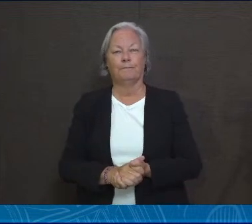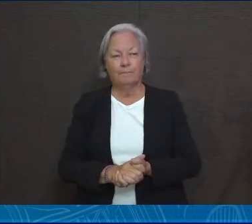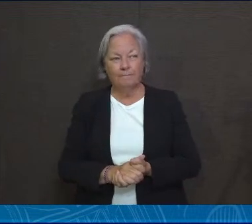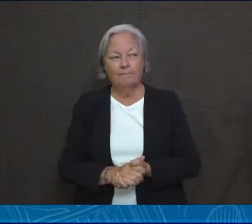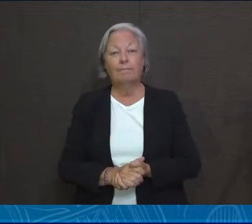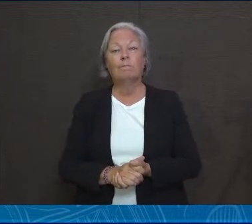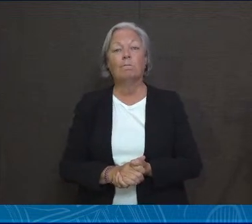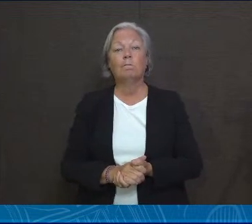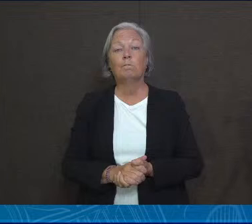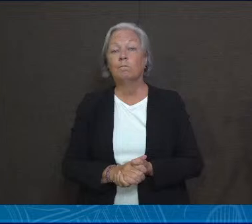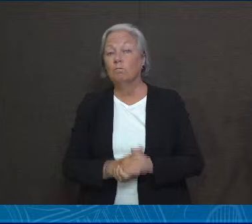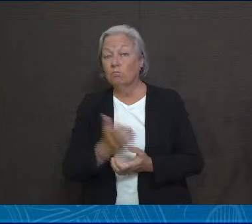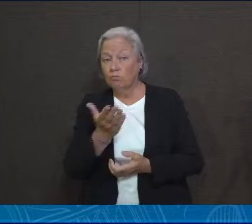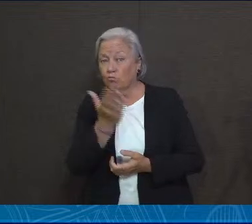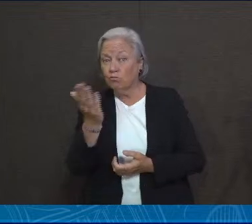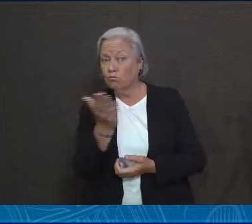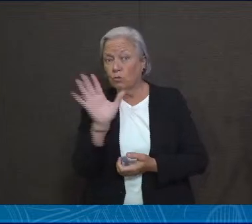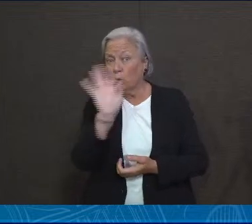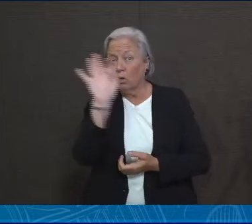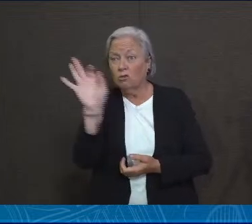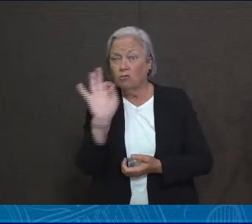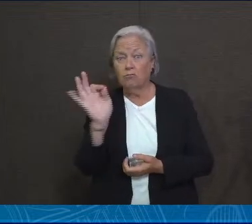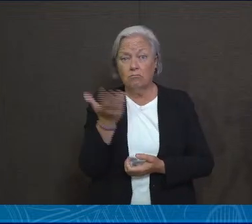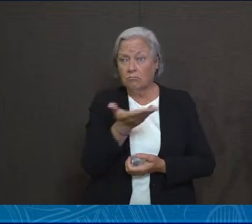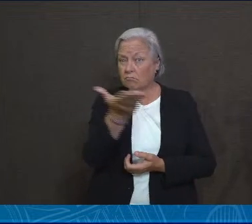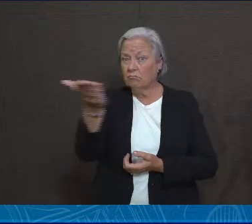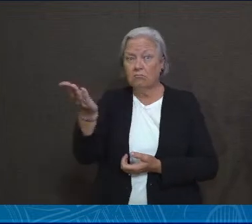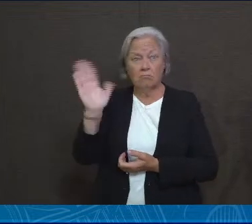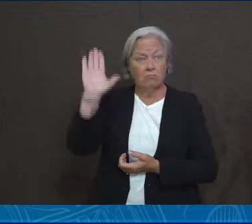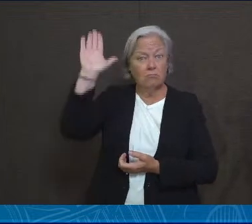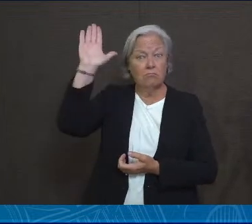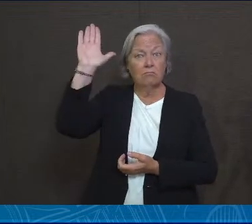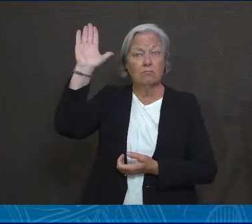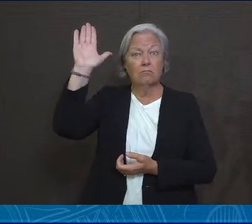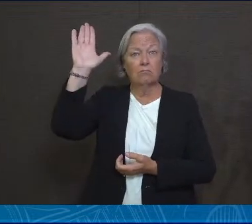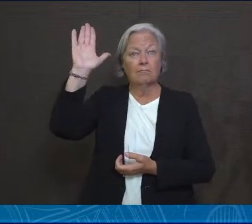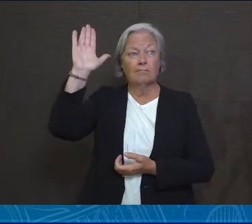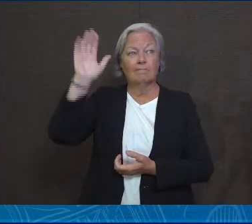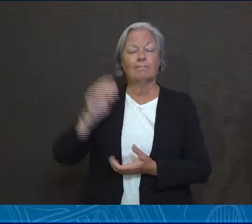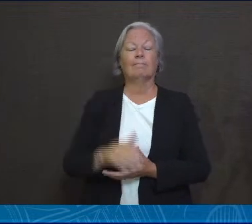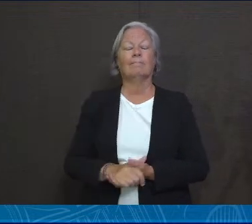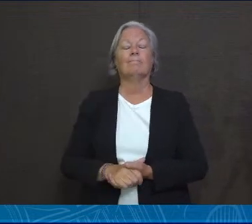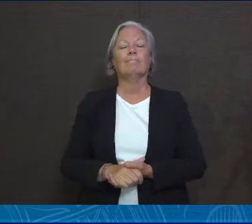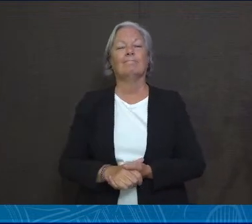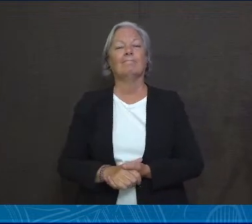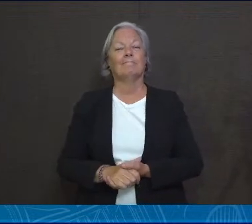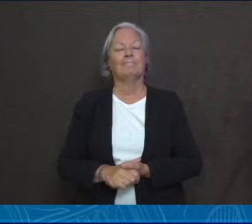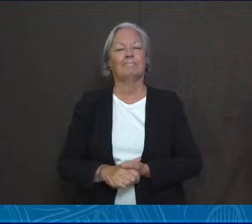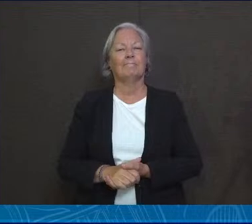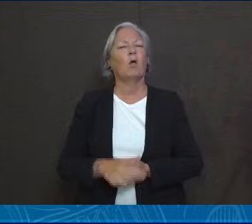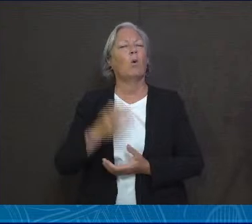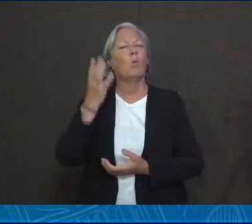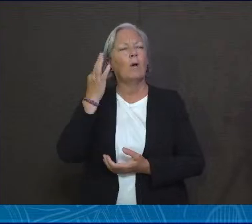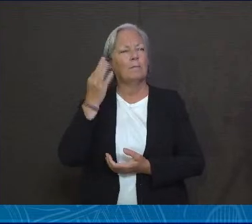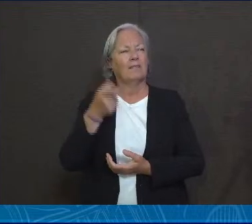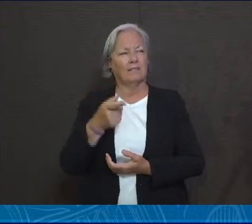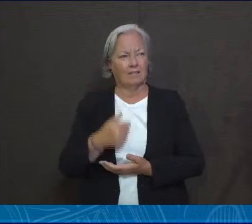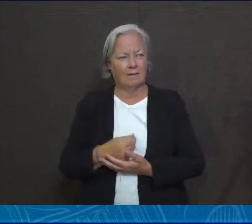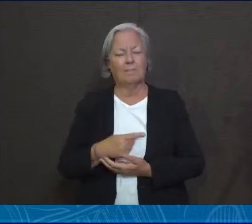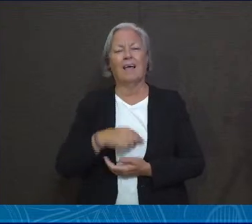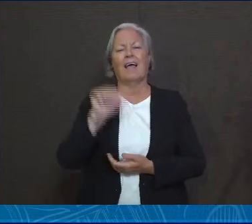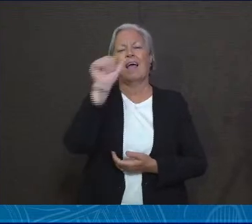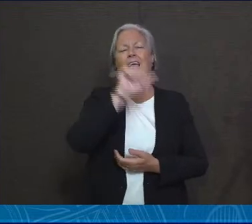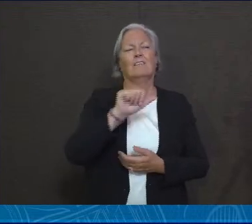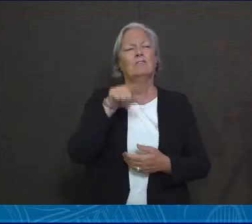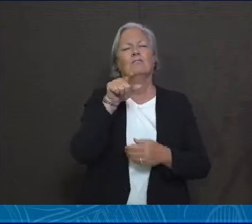have another question on the floor. Yes, thank you very much. I am Jain Aragon from the Asian Institute